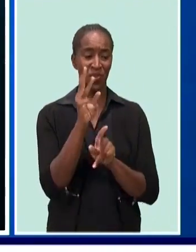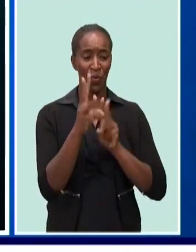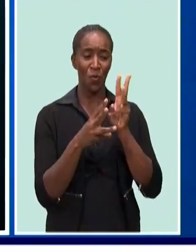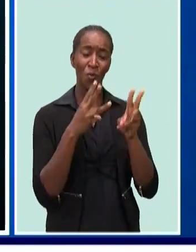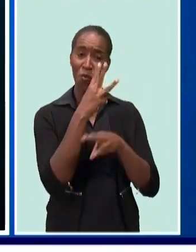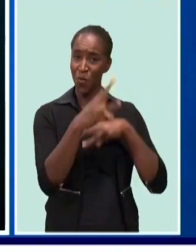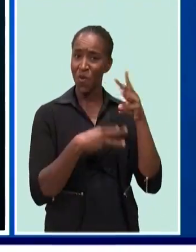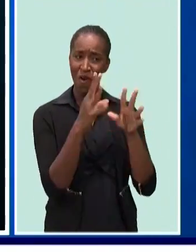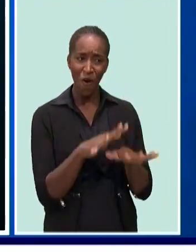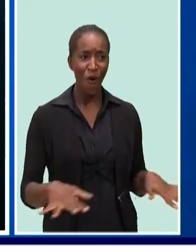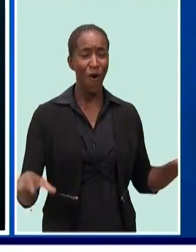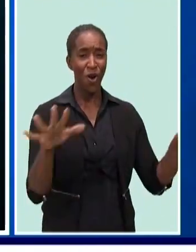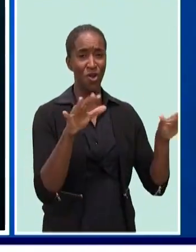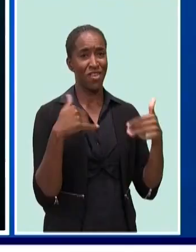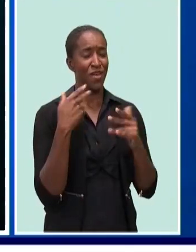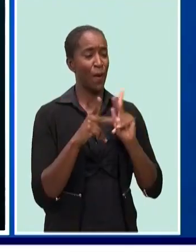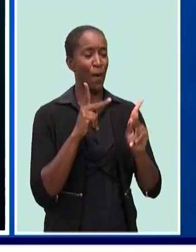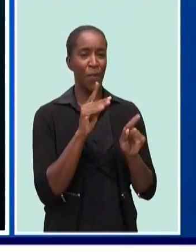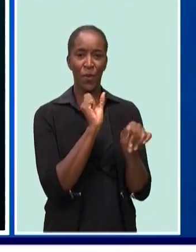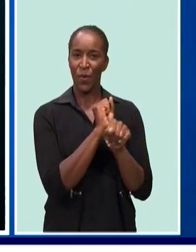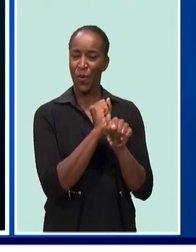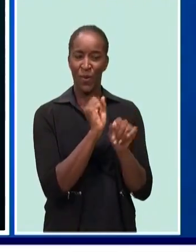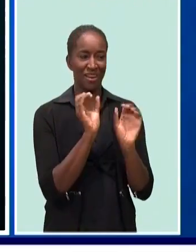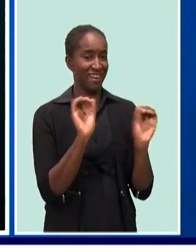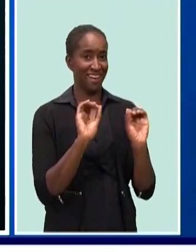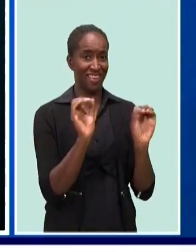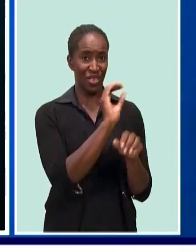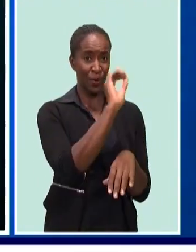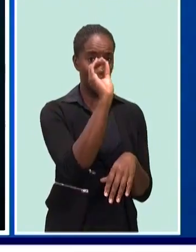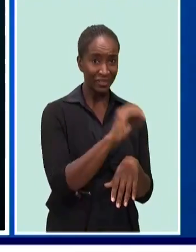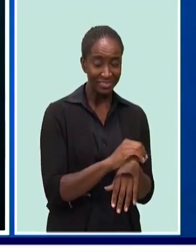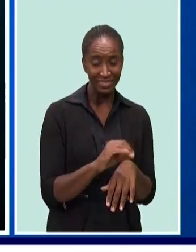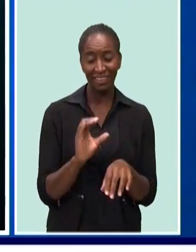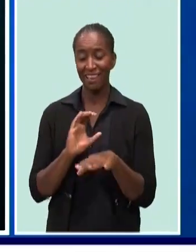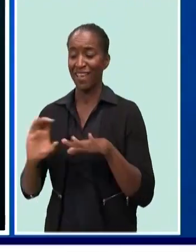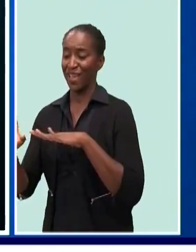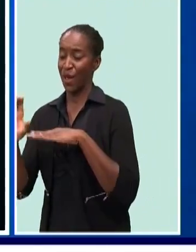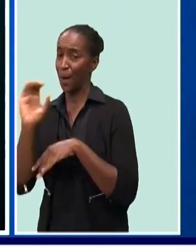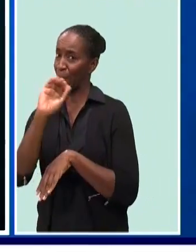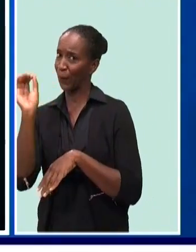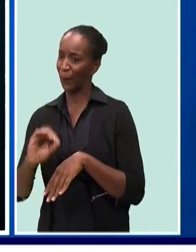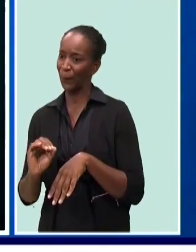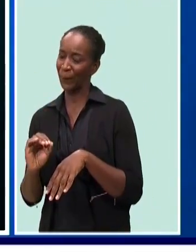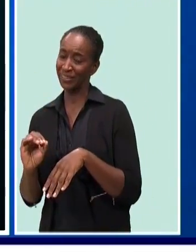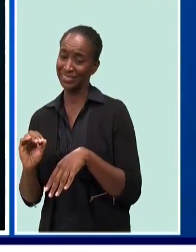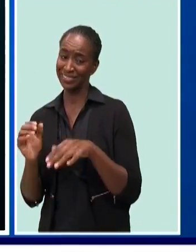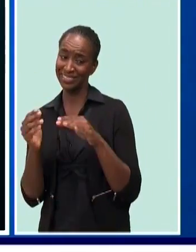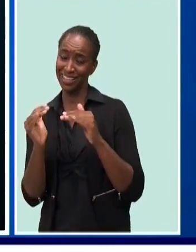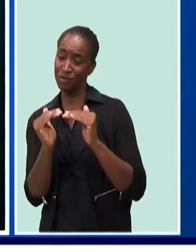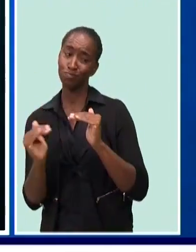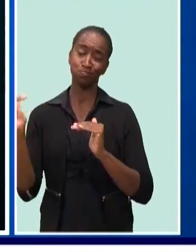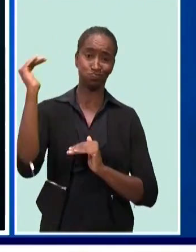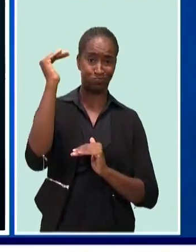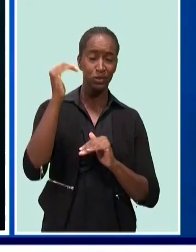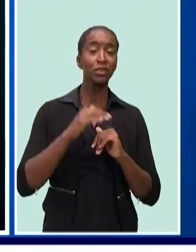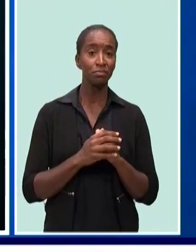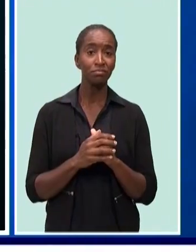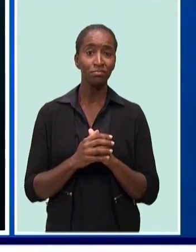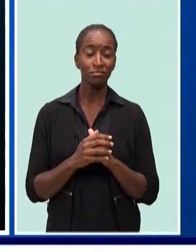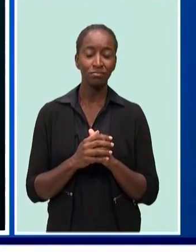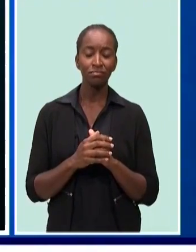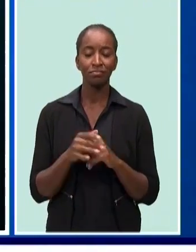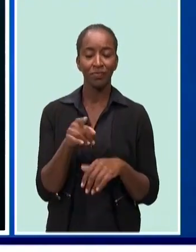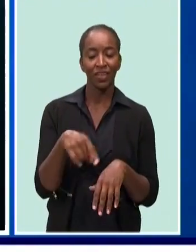world, with nearly 25% of youth being unemployed. The figures for female